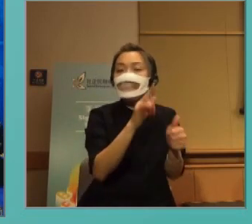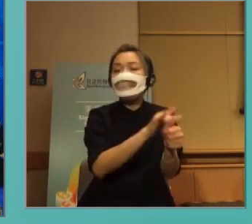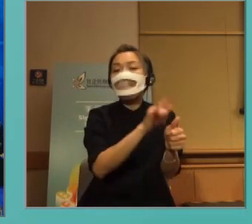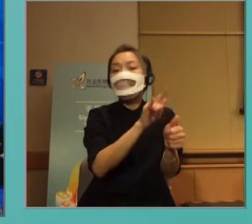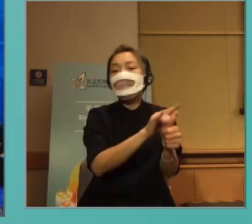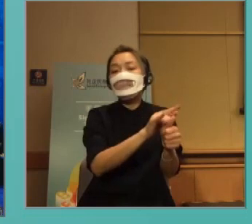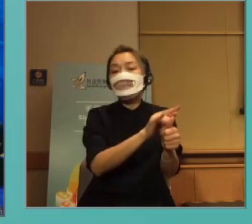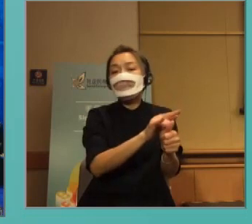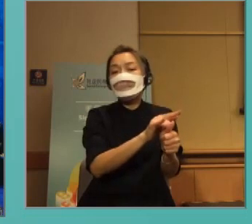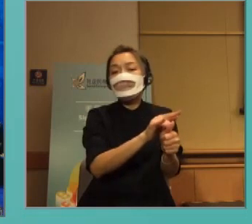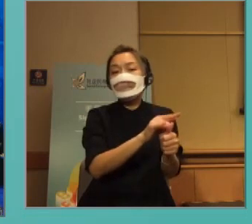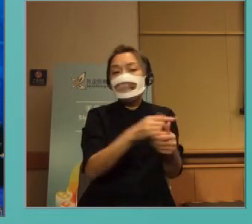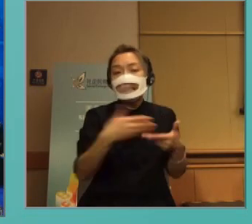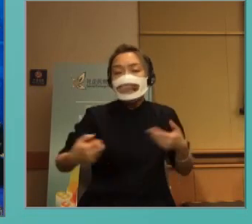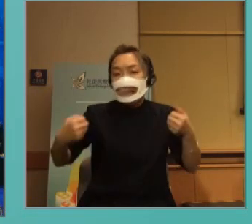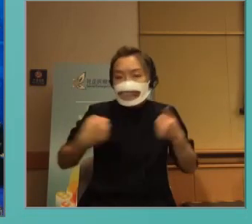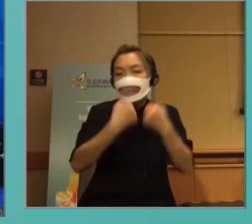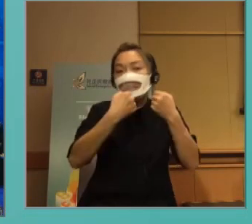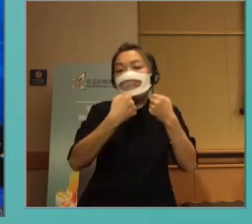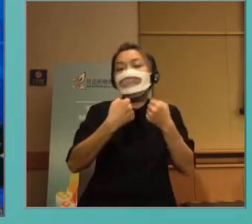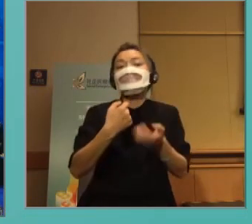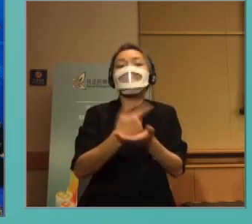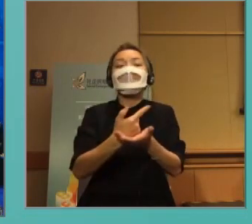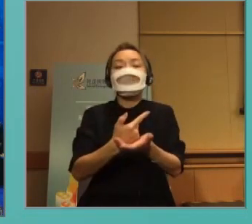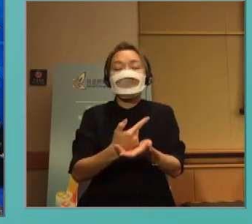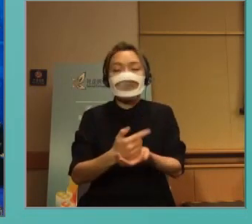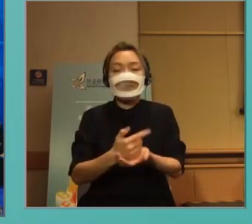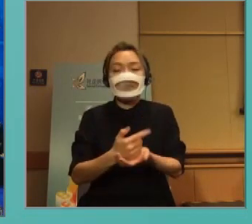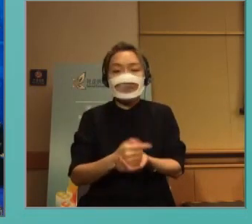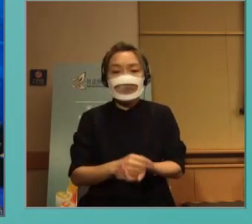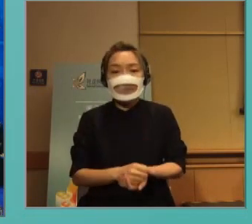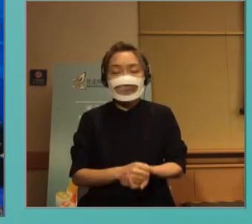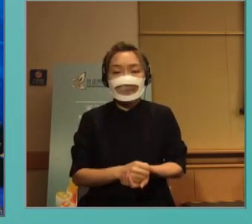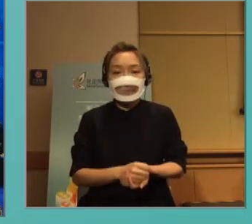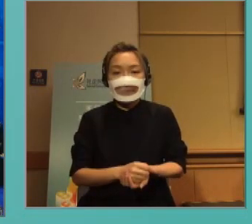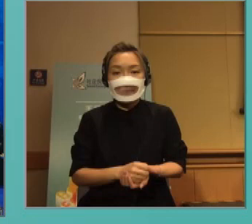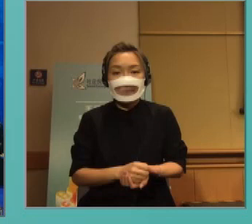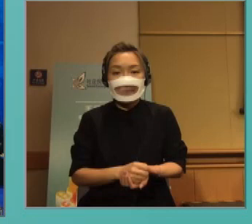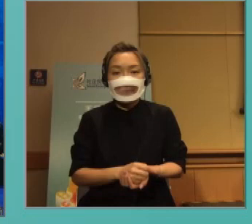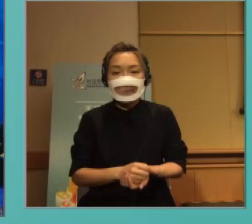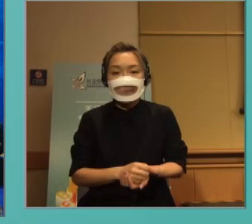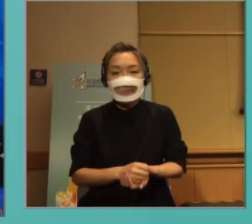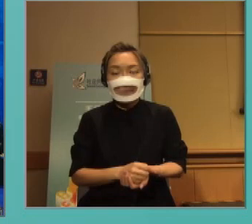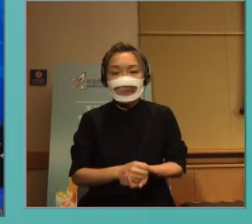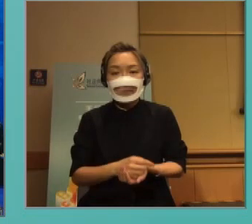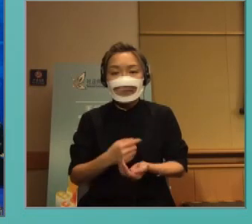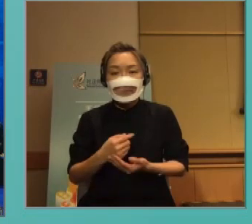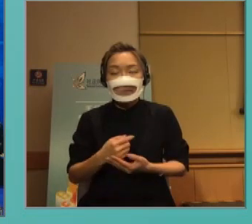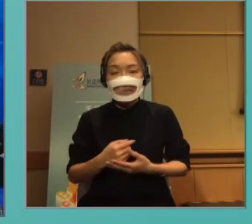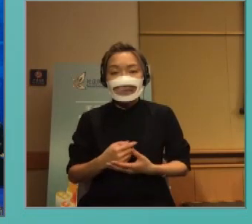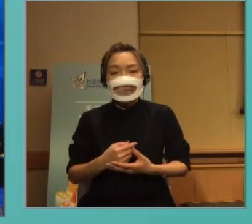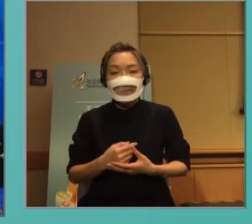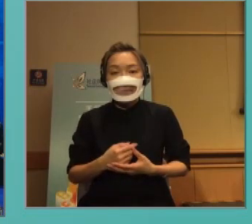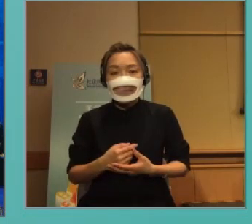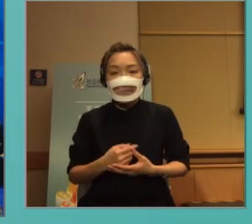to address this in digital terms. Just to close, for instance, I don't believe that any of the gamers out there don't want to own their